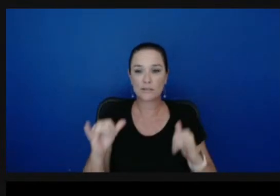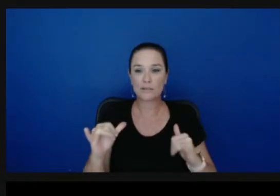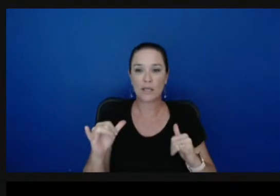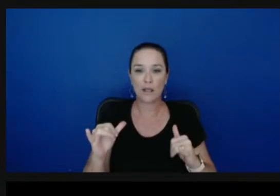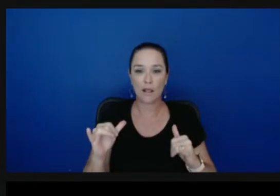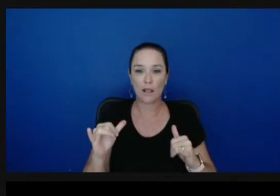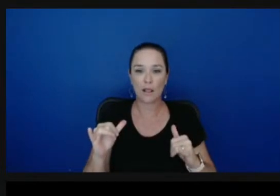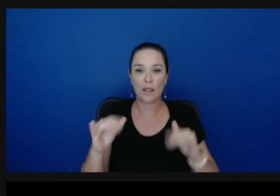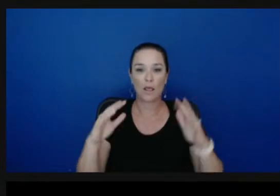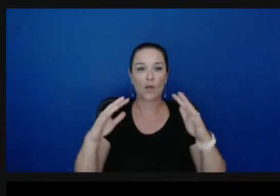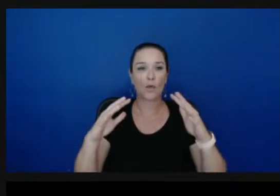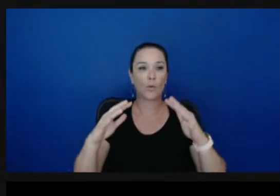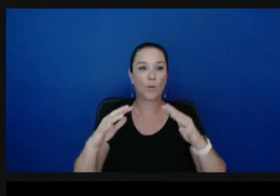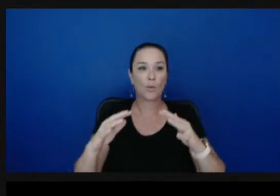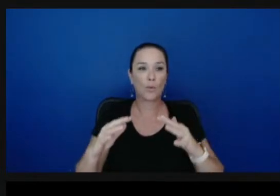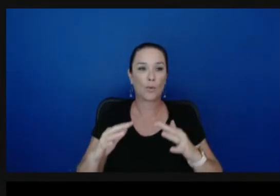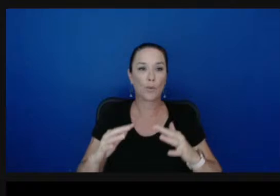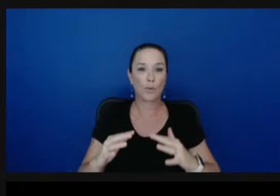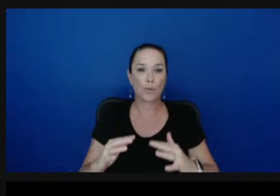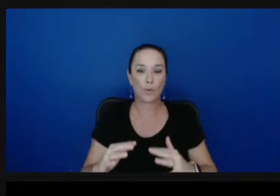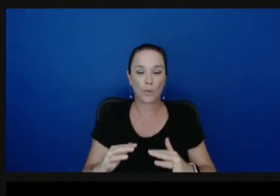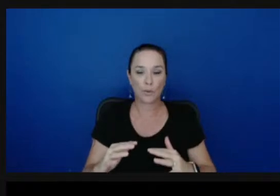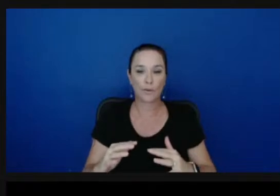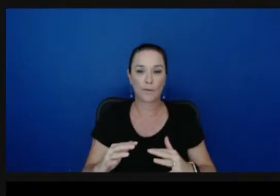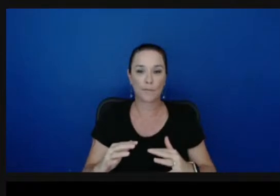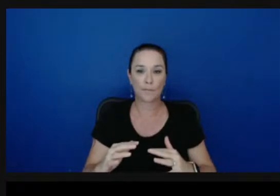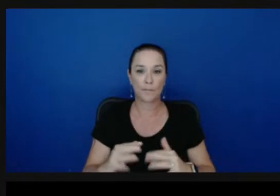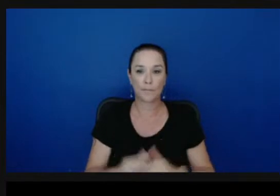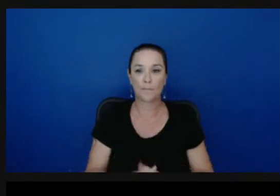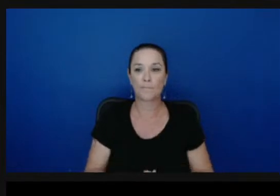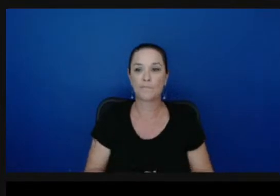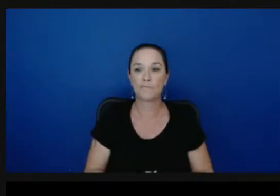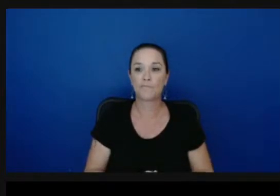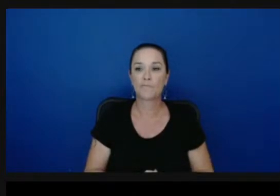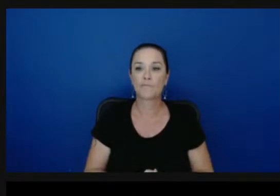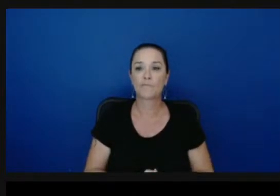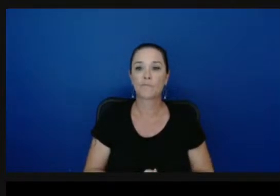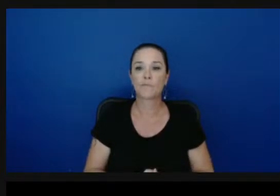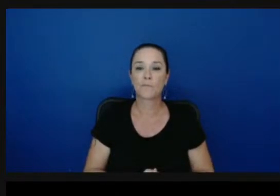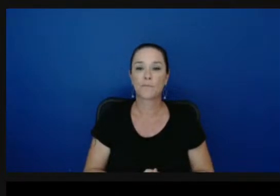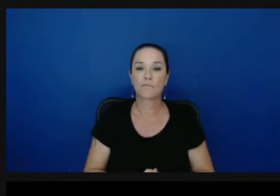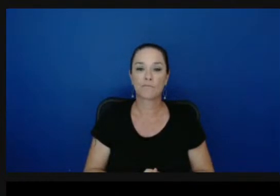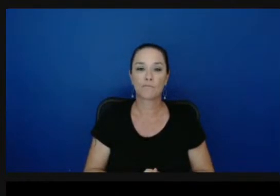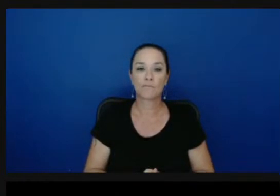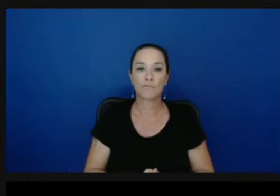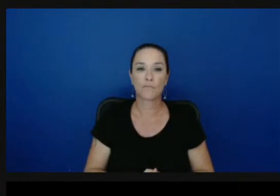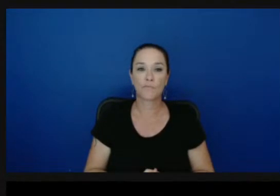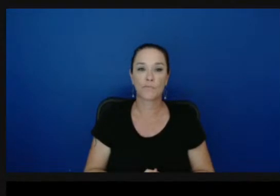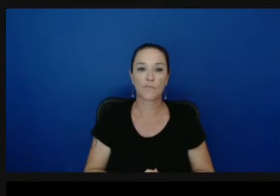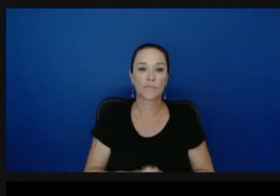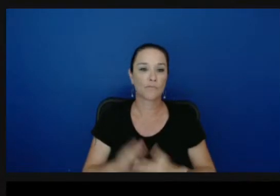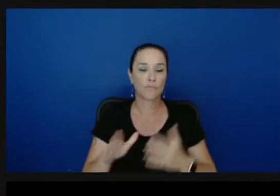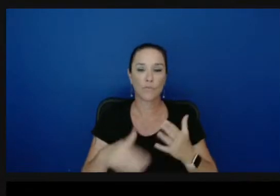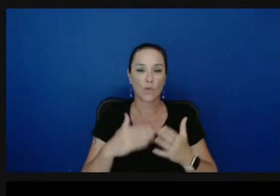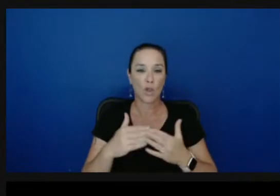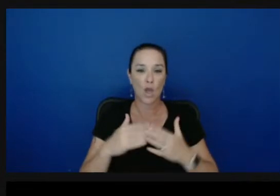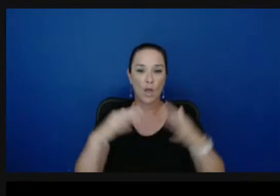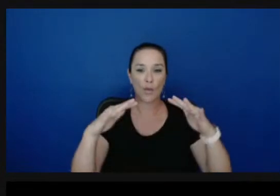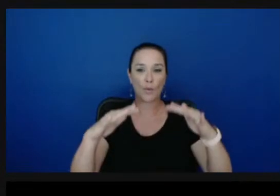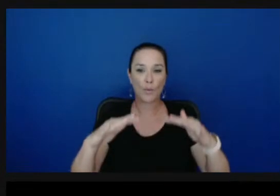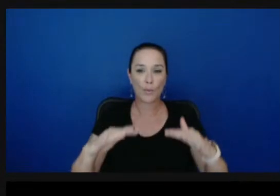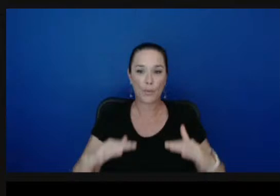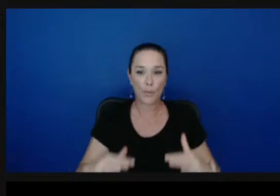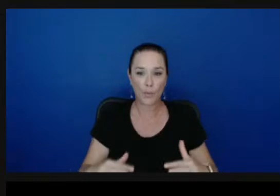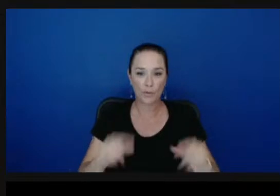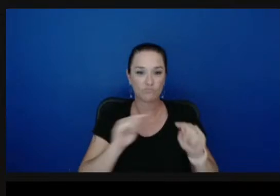panel, all going down at Kanoʻanohamo, down at Kamoamoa, down at Pu'o'o, down at Jacuzzi, down